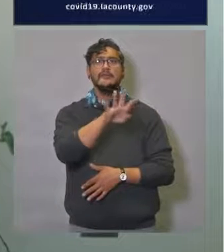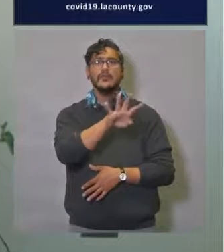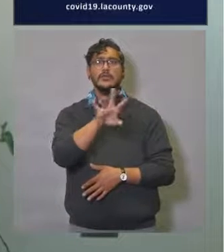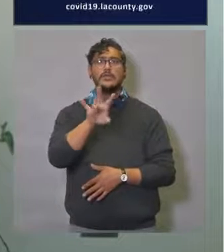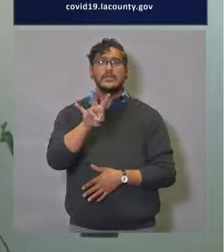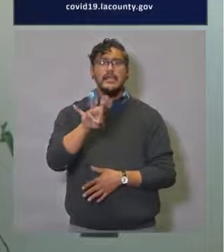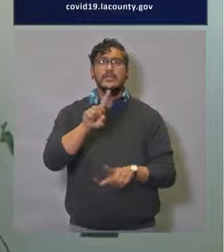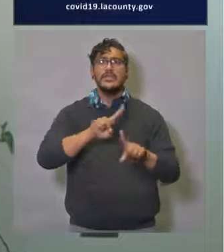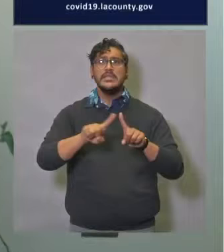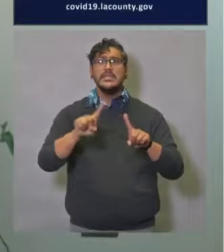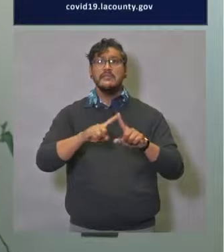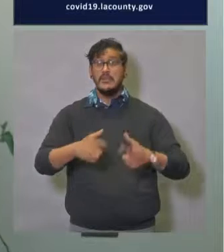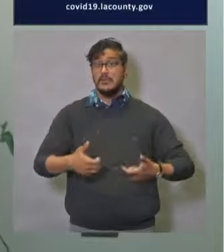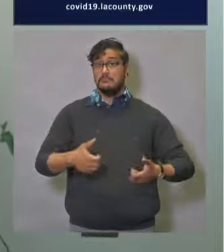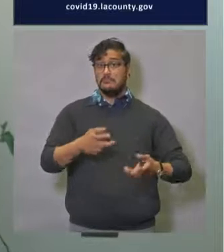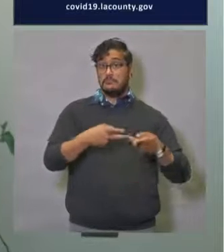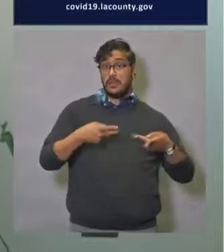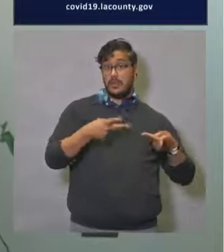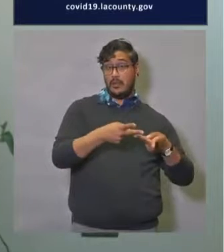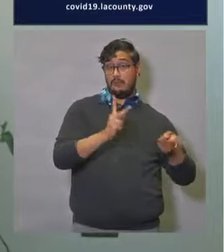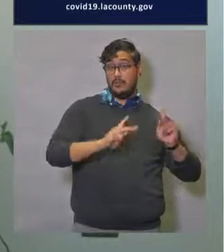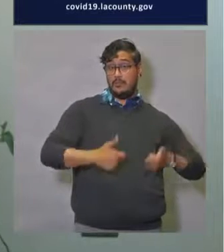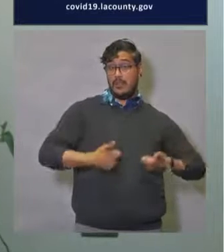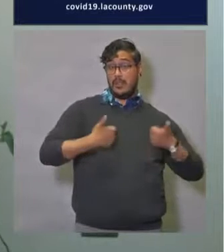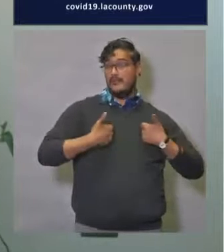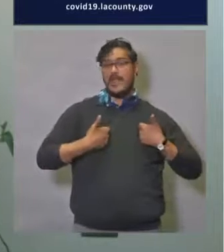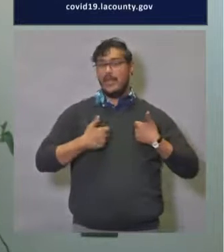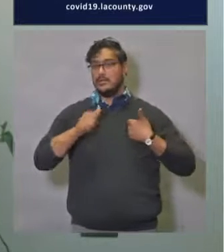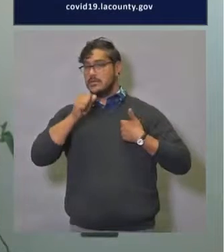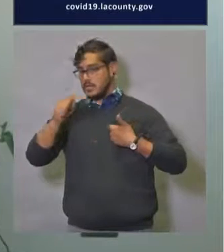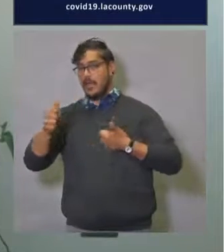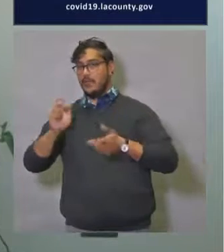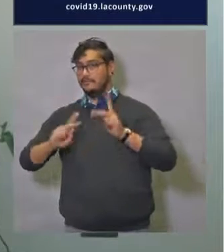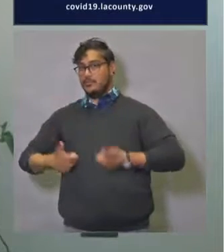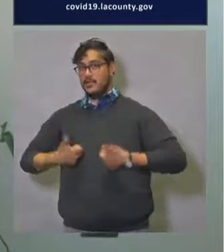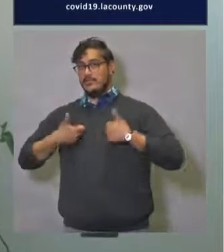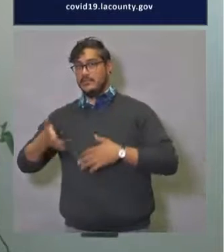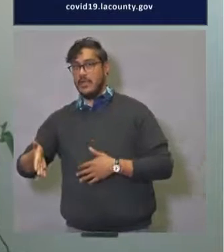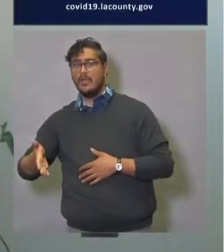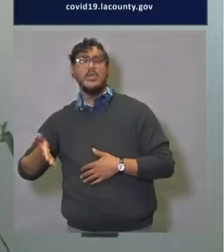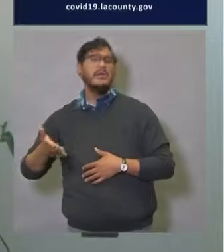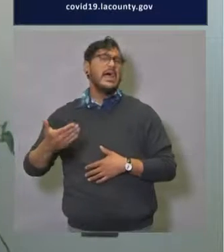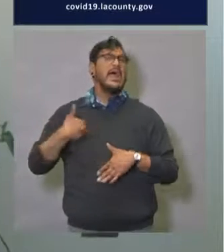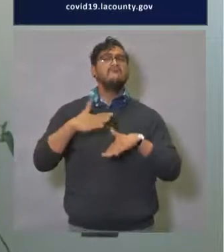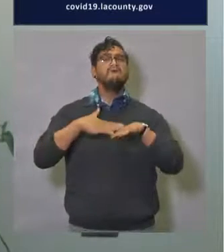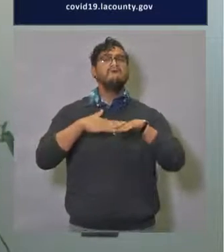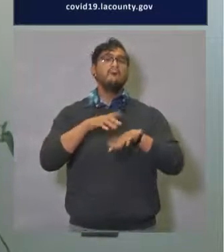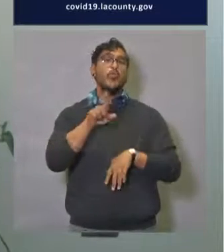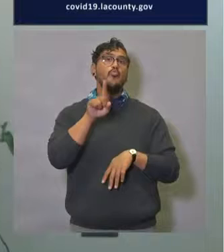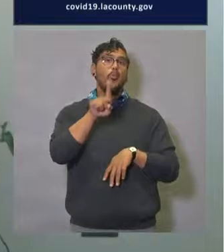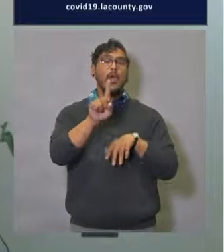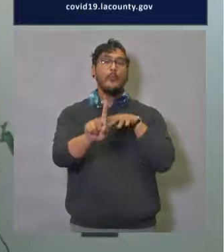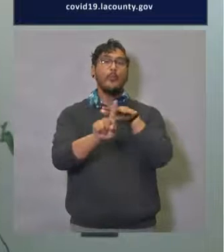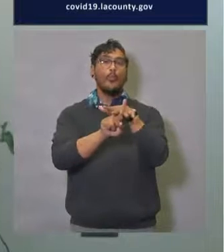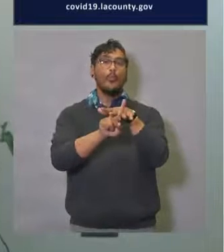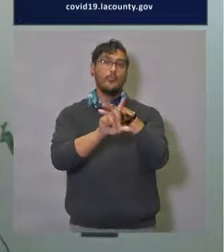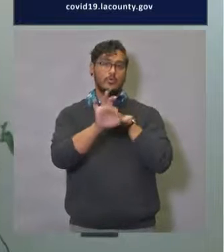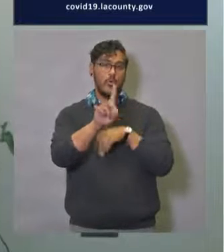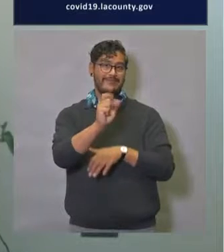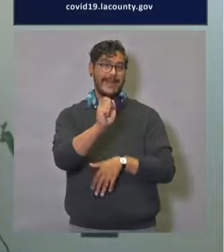4,947 residential congregate settings and non-residential settings with at least 1 confirmed case of